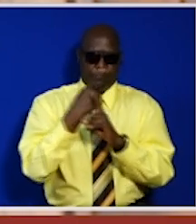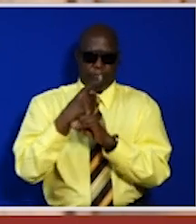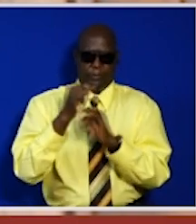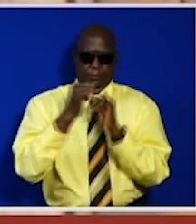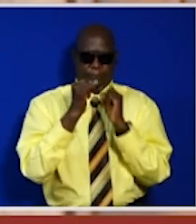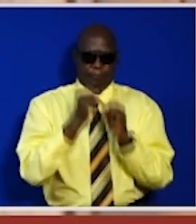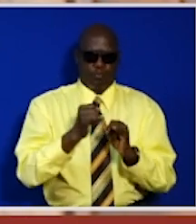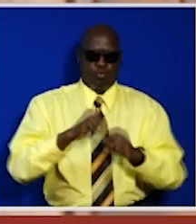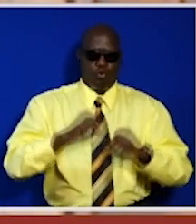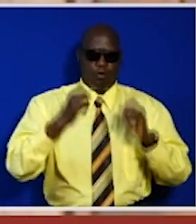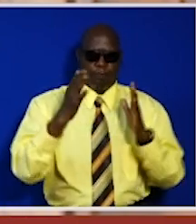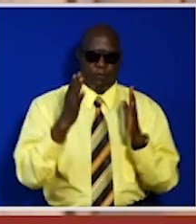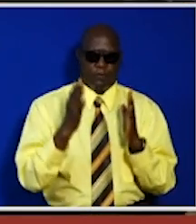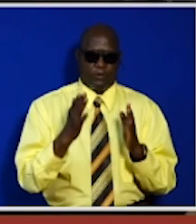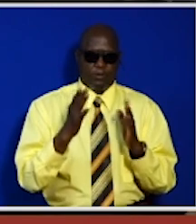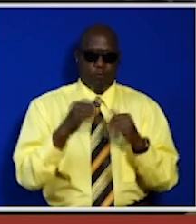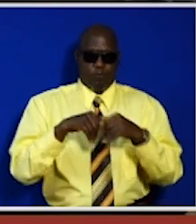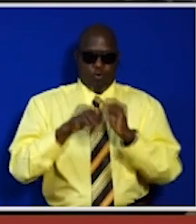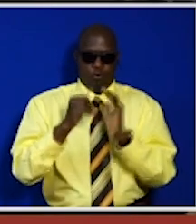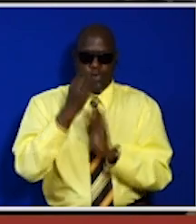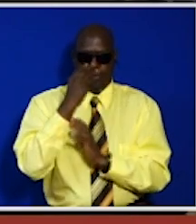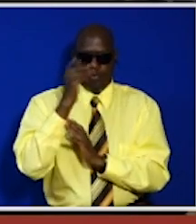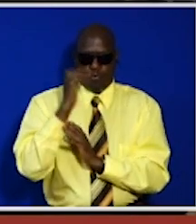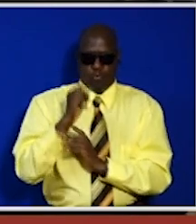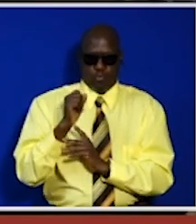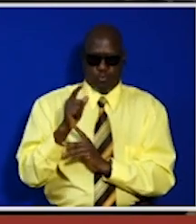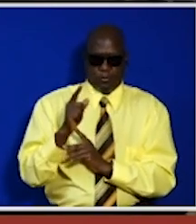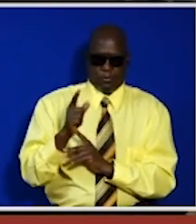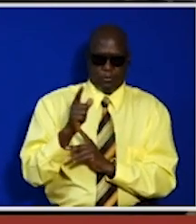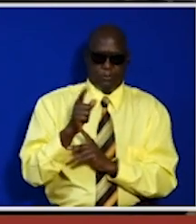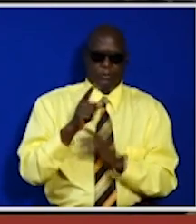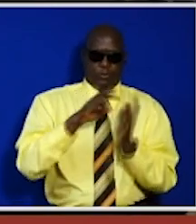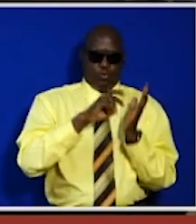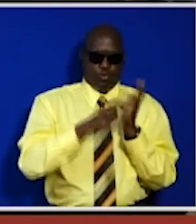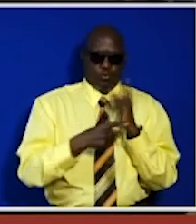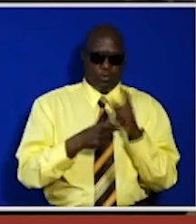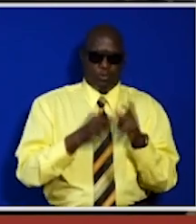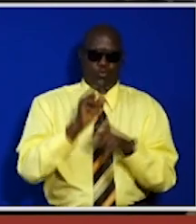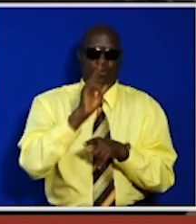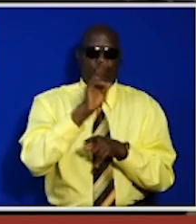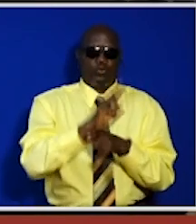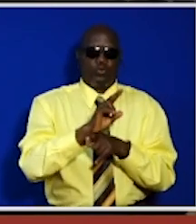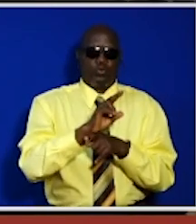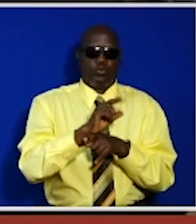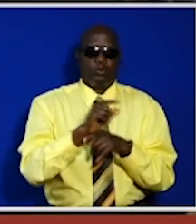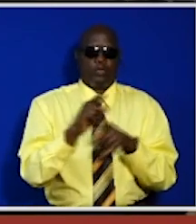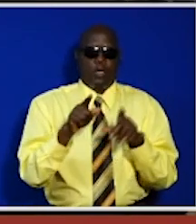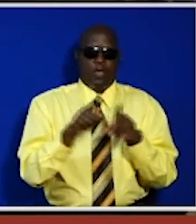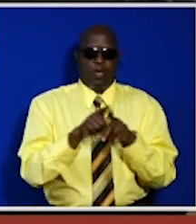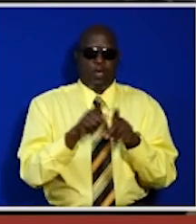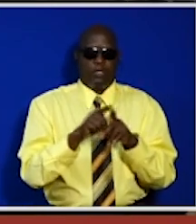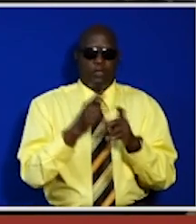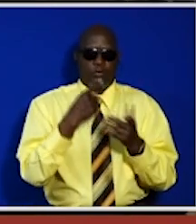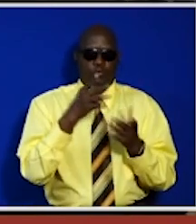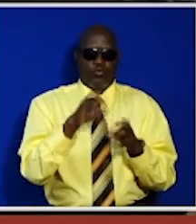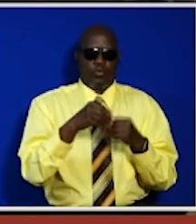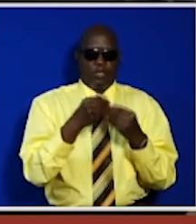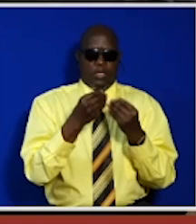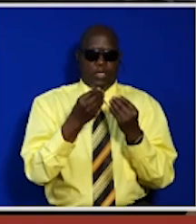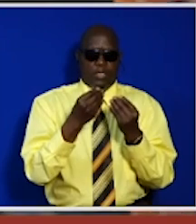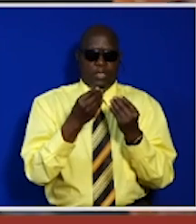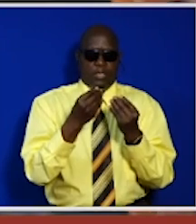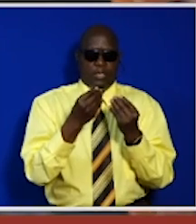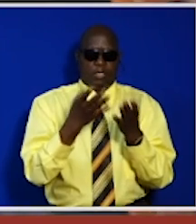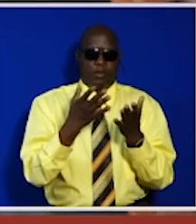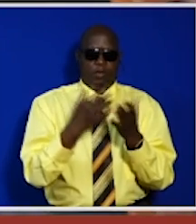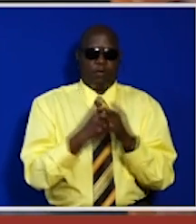officers. Kulingana naye, kandarasi hizo za utendakazi zitatumika kama vigezo vya kuwapa alama mwishoni mwa kila mwaka wa